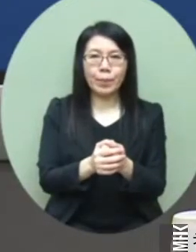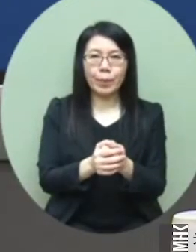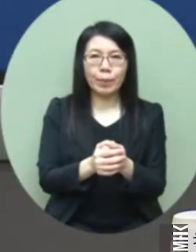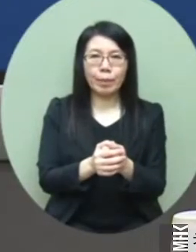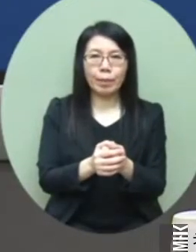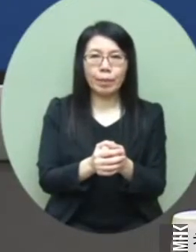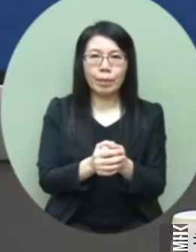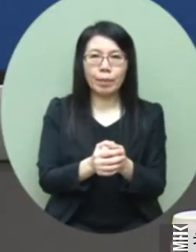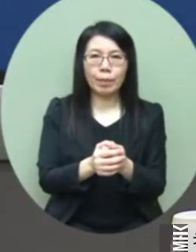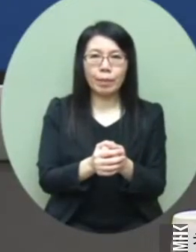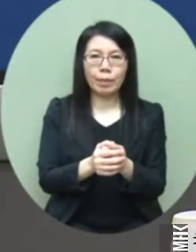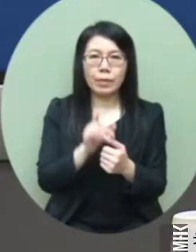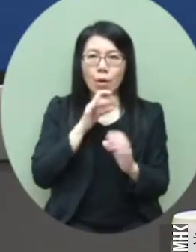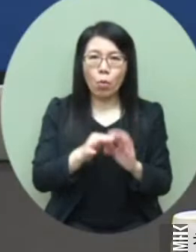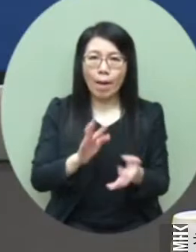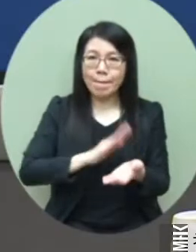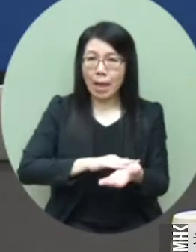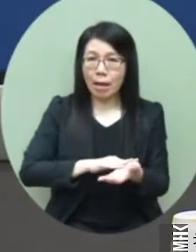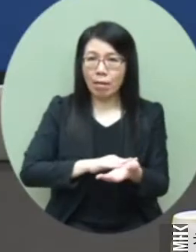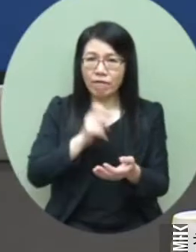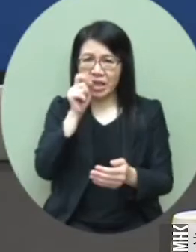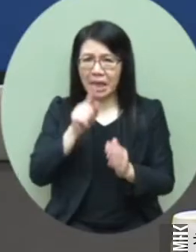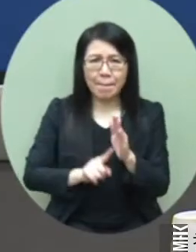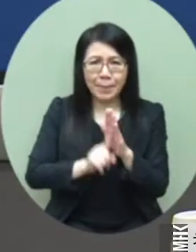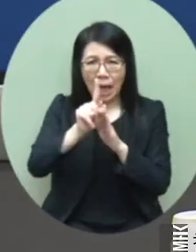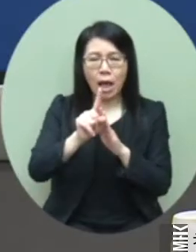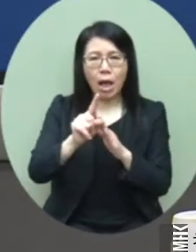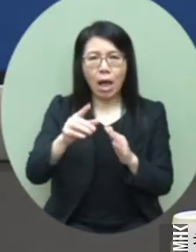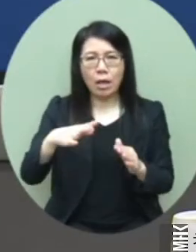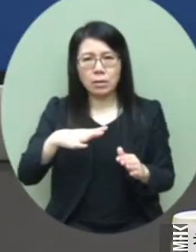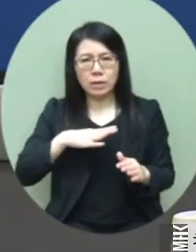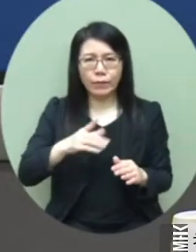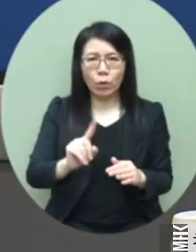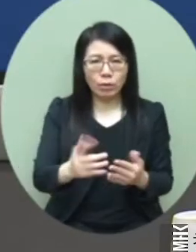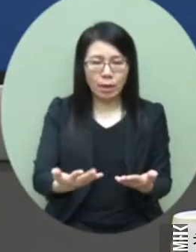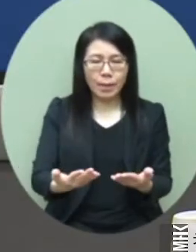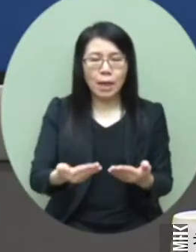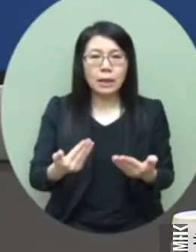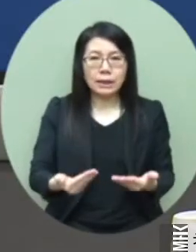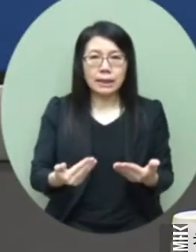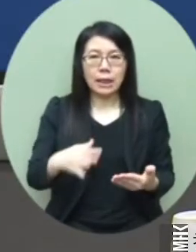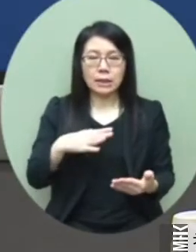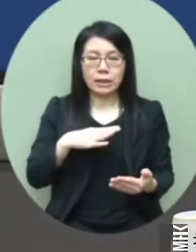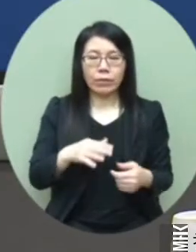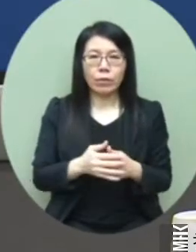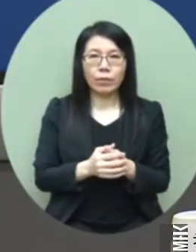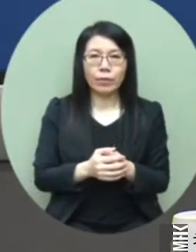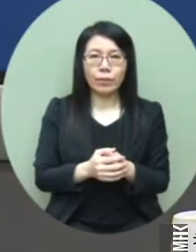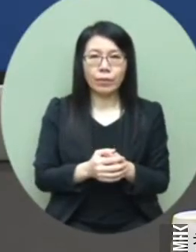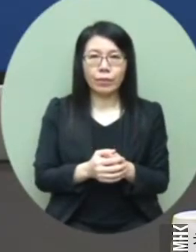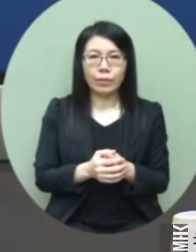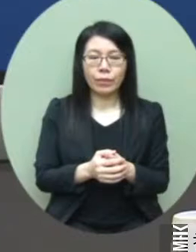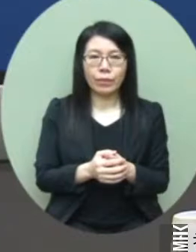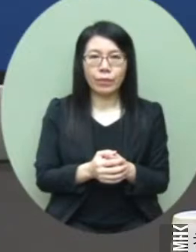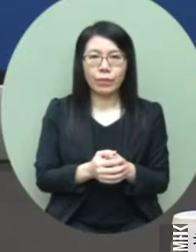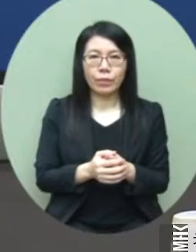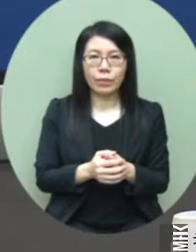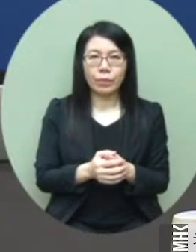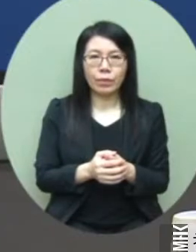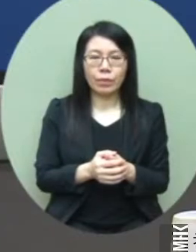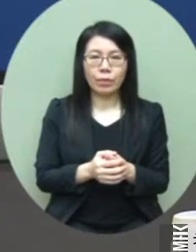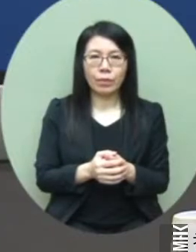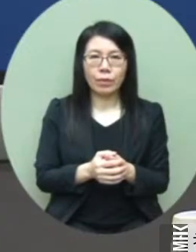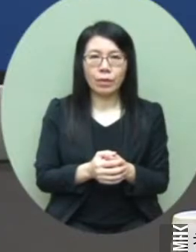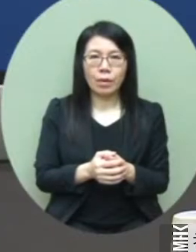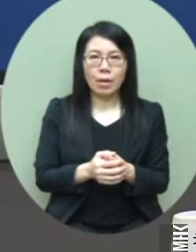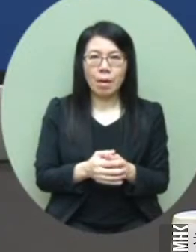confirmed cases. So that's the position we are taking. It is not a matter of contradiction.